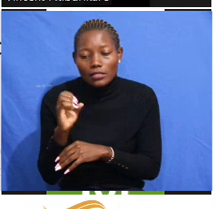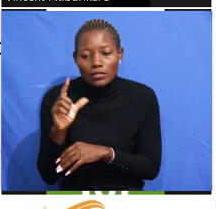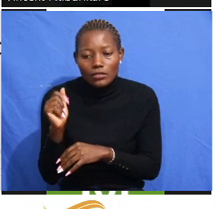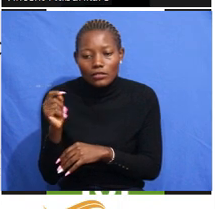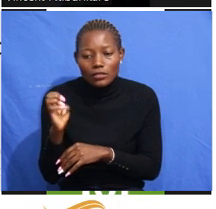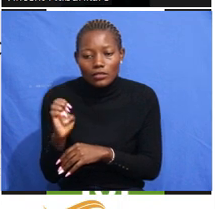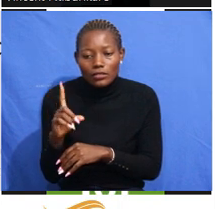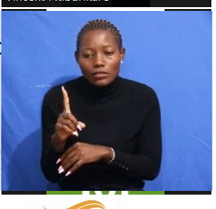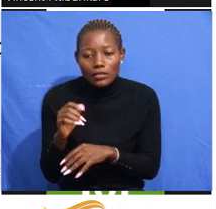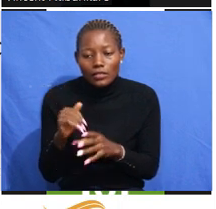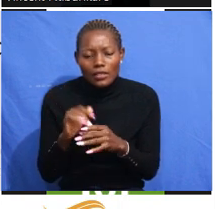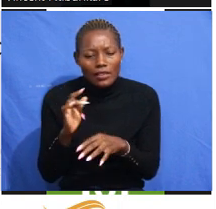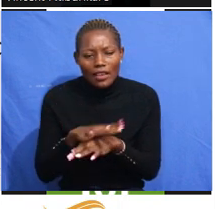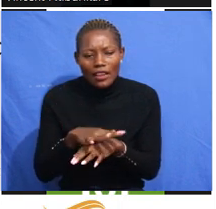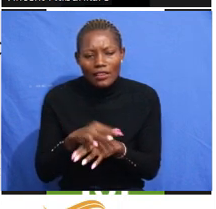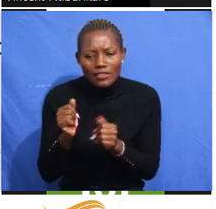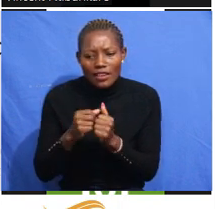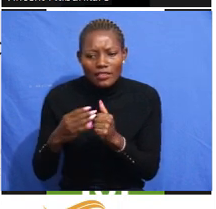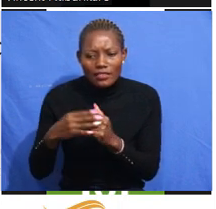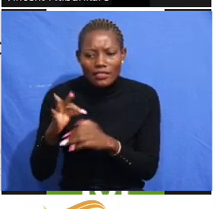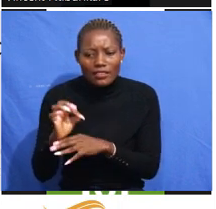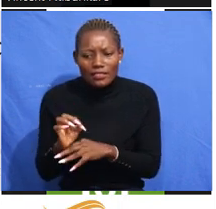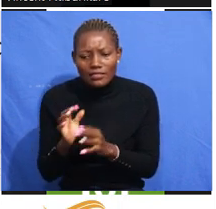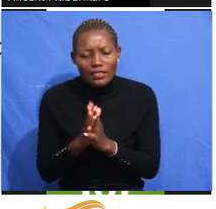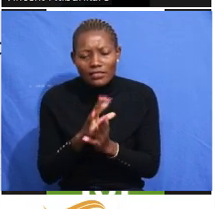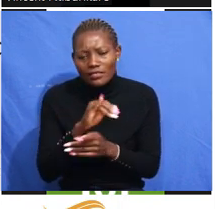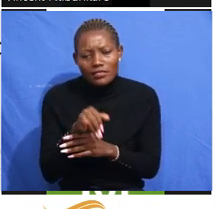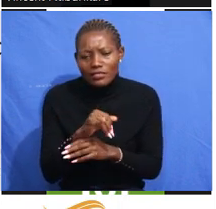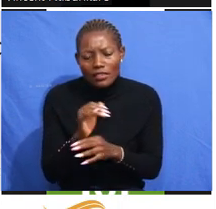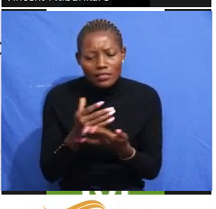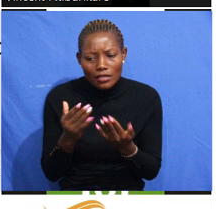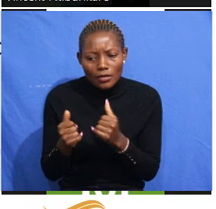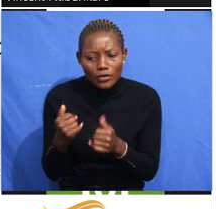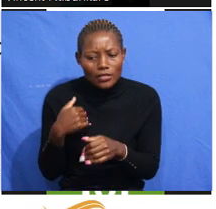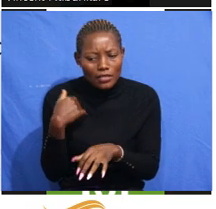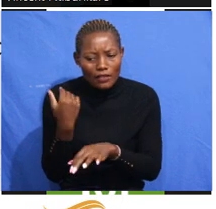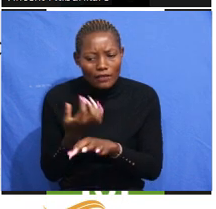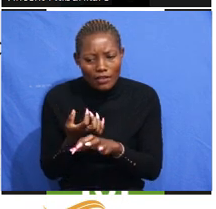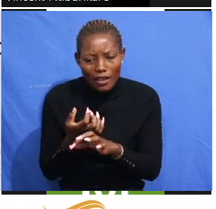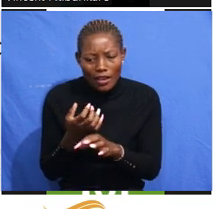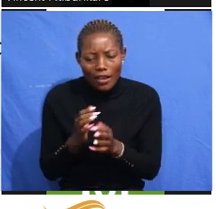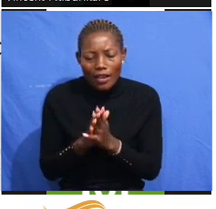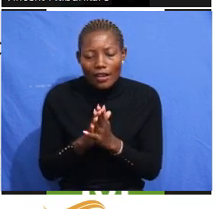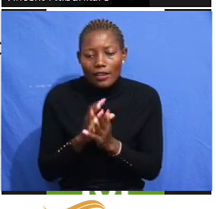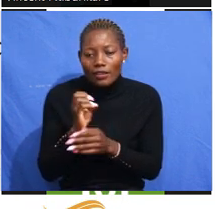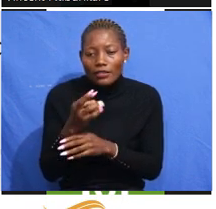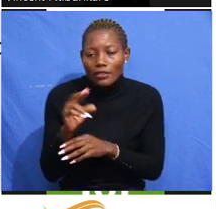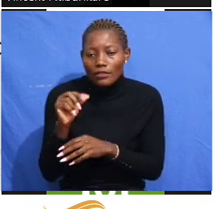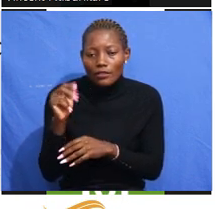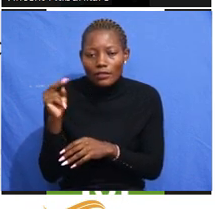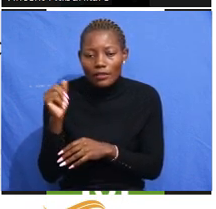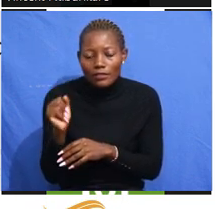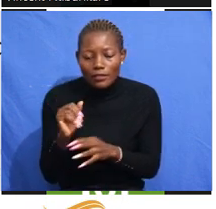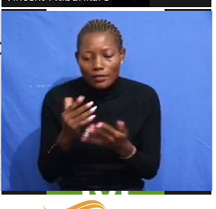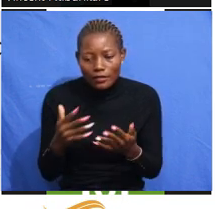called Lohmann, and it is just a nucleotide that consists of complex organic molecules, adenosine, and then